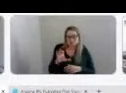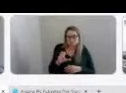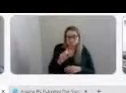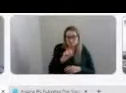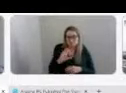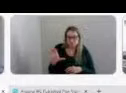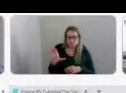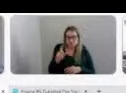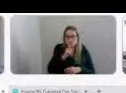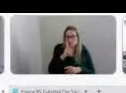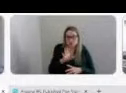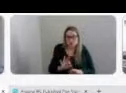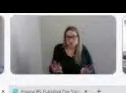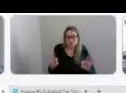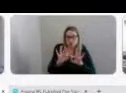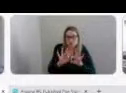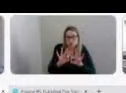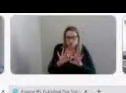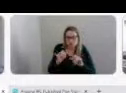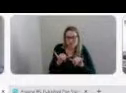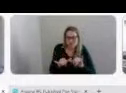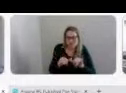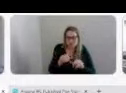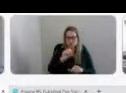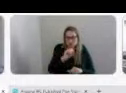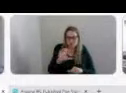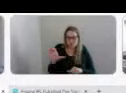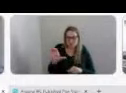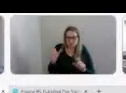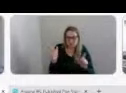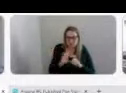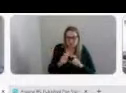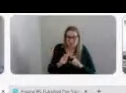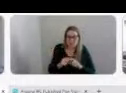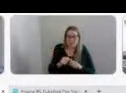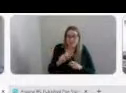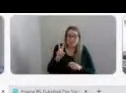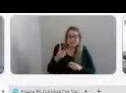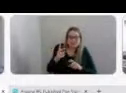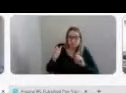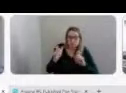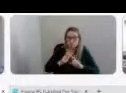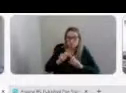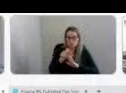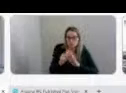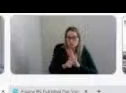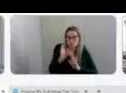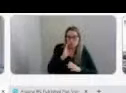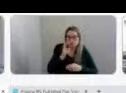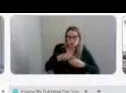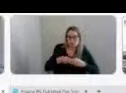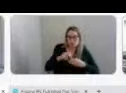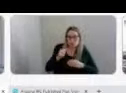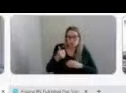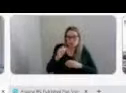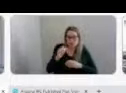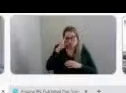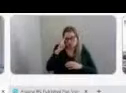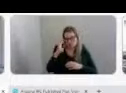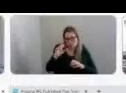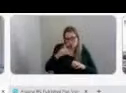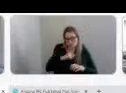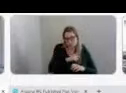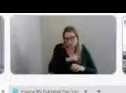very important in my view due to the size of santa cruz county second smallest in the state we'll always be joined with the neighbors of a creation of the legislative